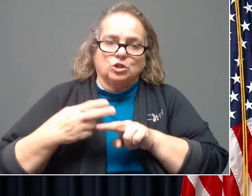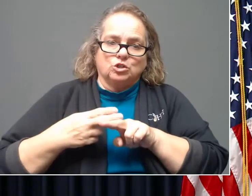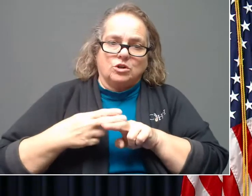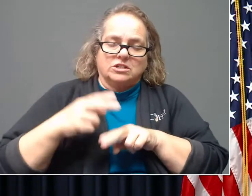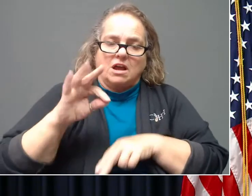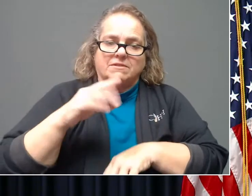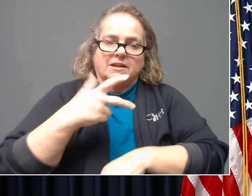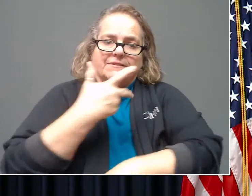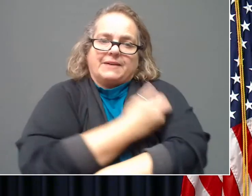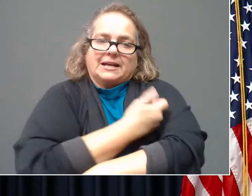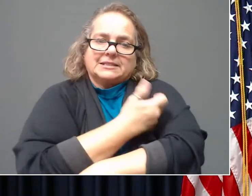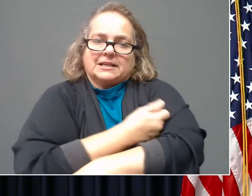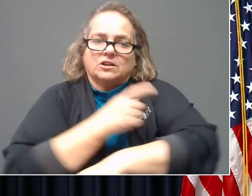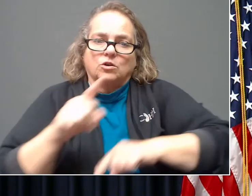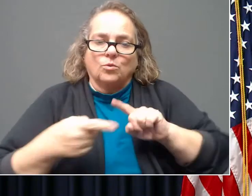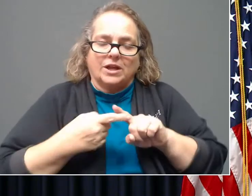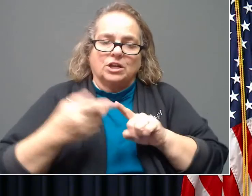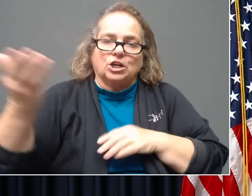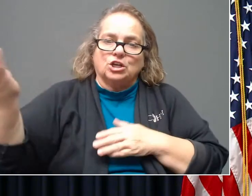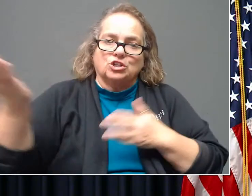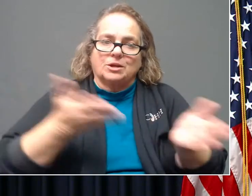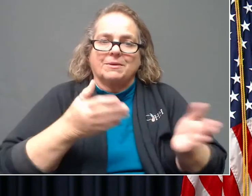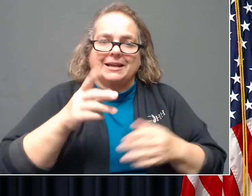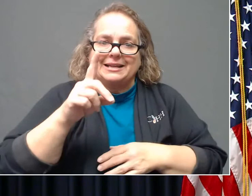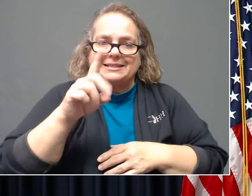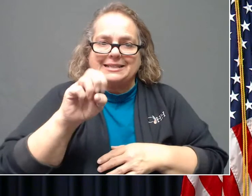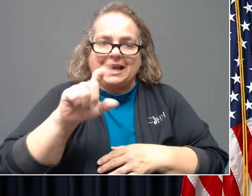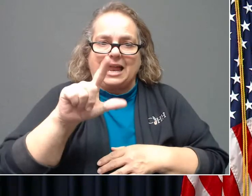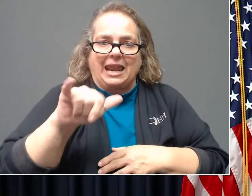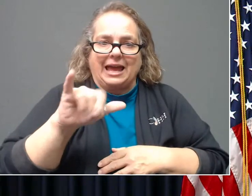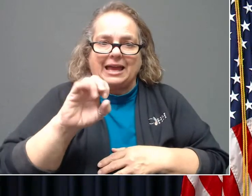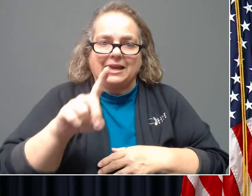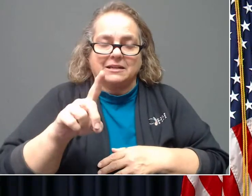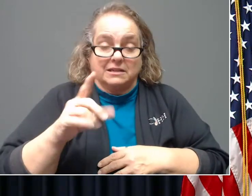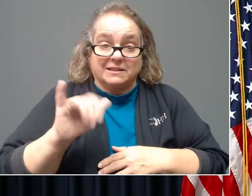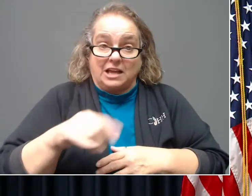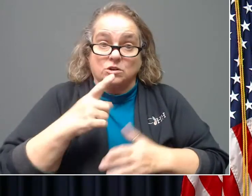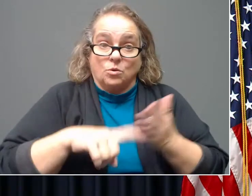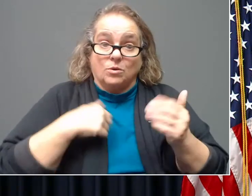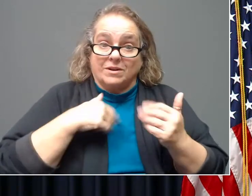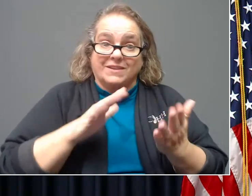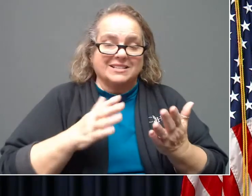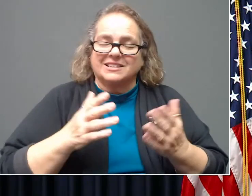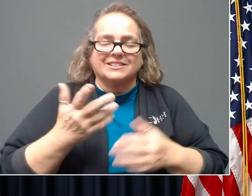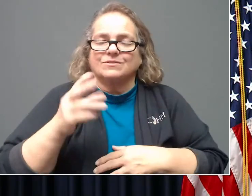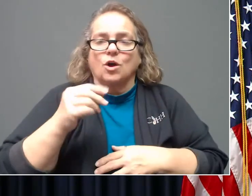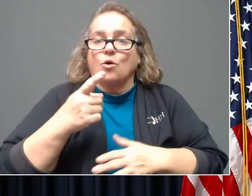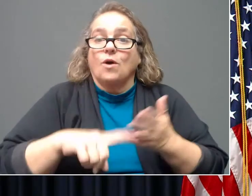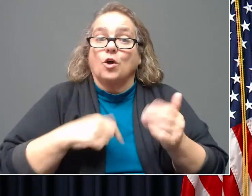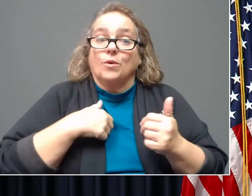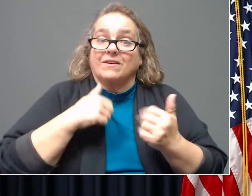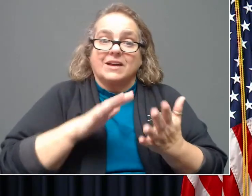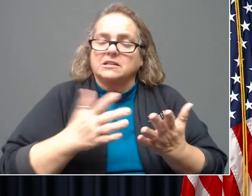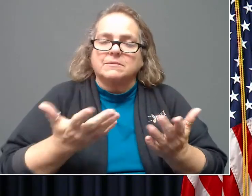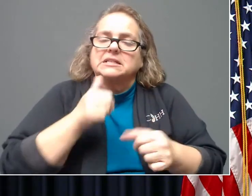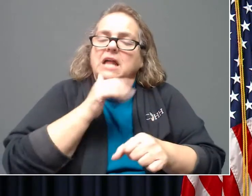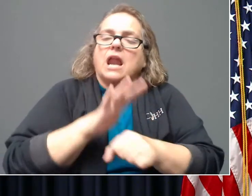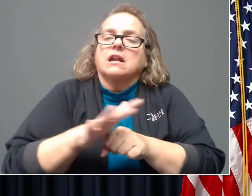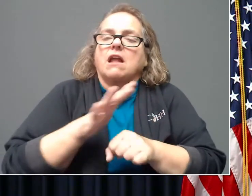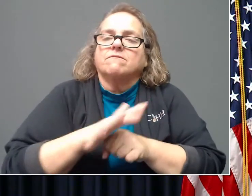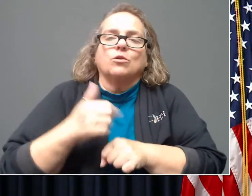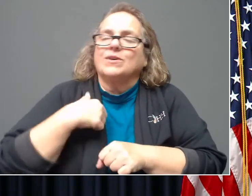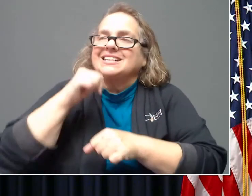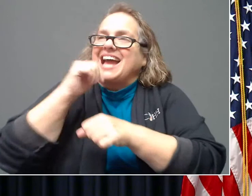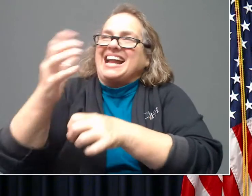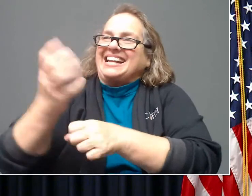Is this what we're facing? Well, what we're facing is just not enough. It's just not enough. Even if it's delayed, it's not close to